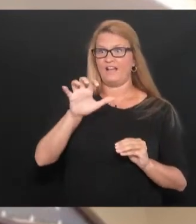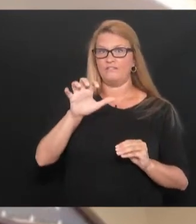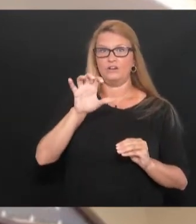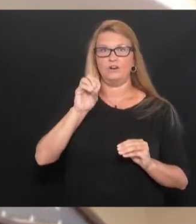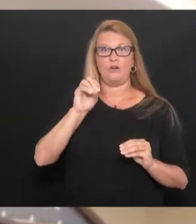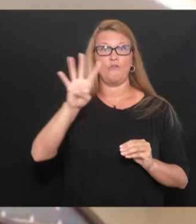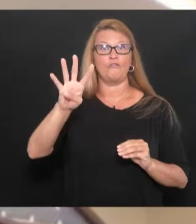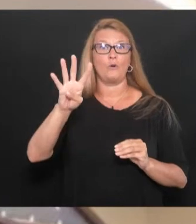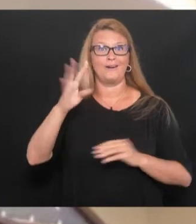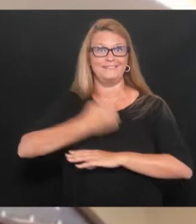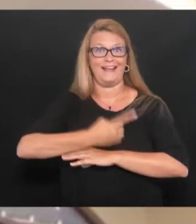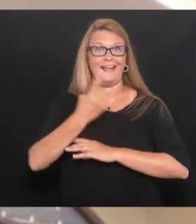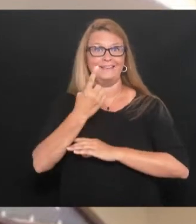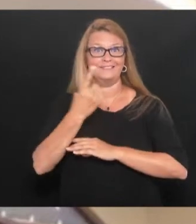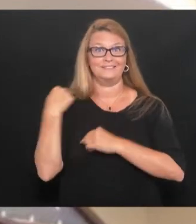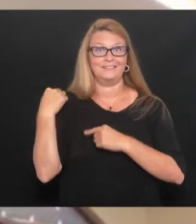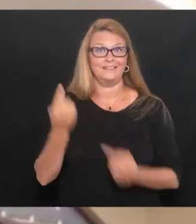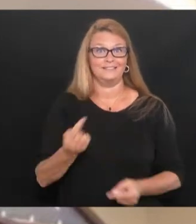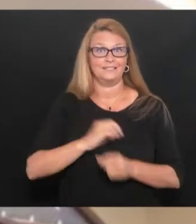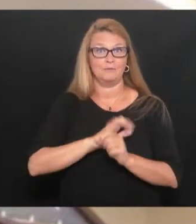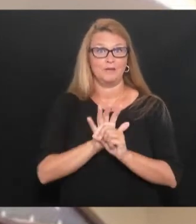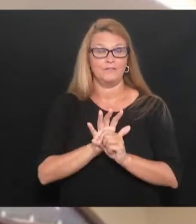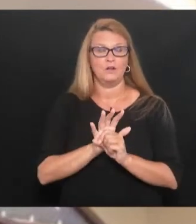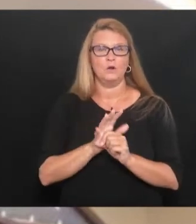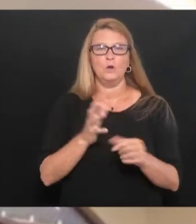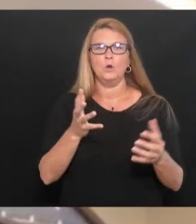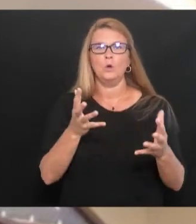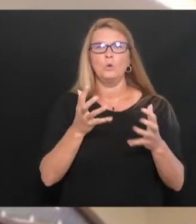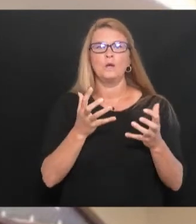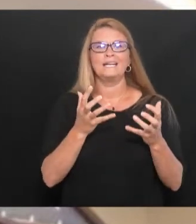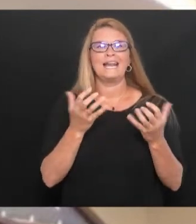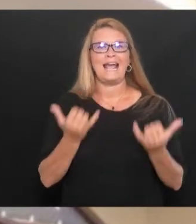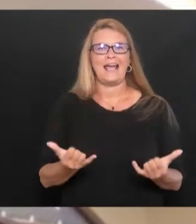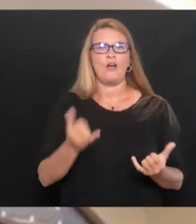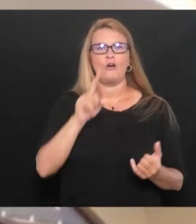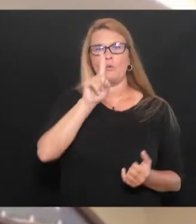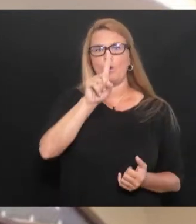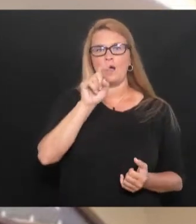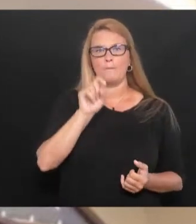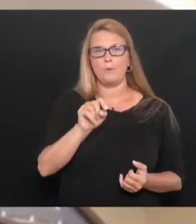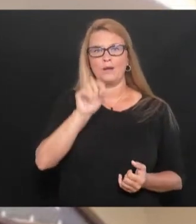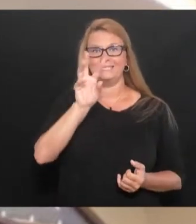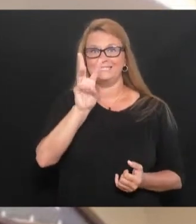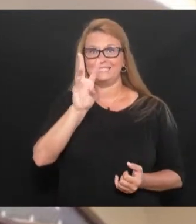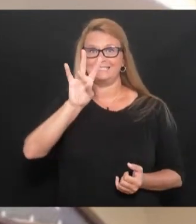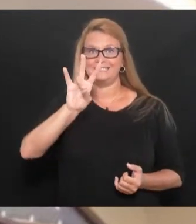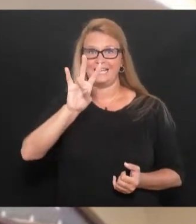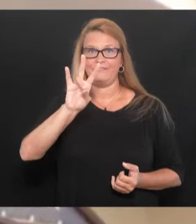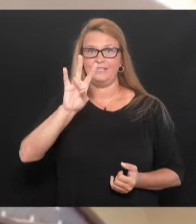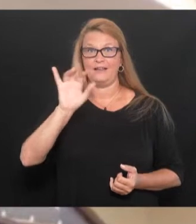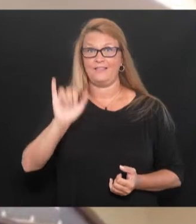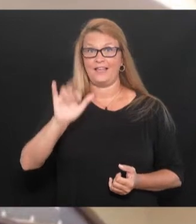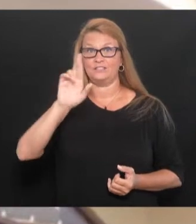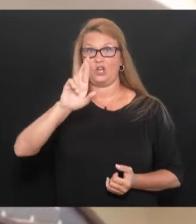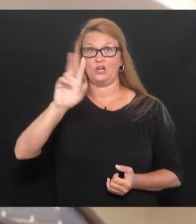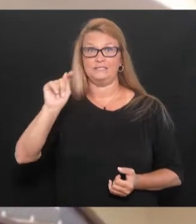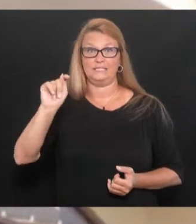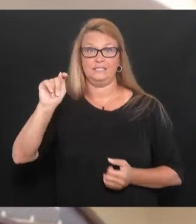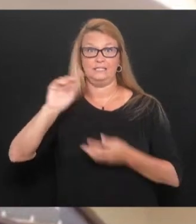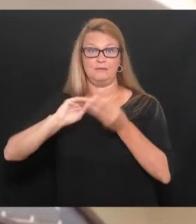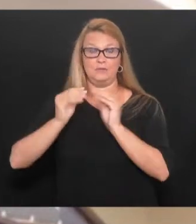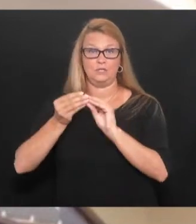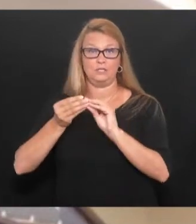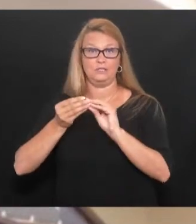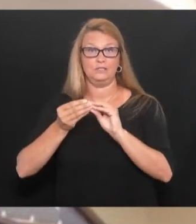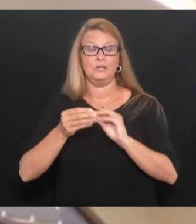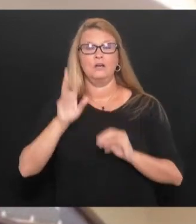We've pushed to keep under 1, is now 1.67 and moving rapidly towards